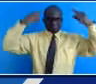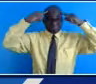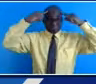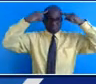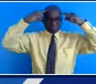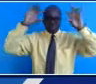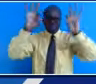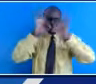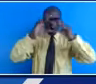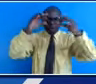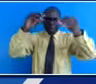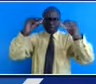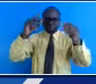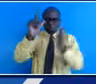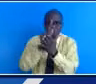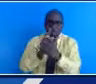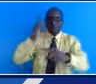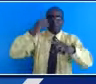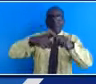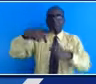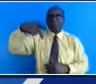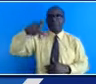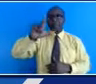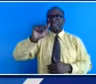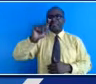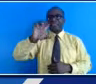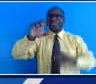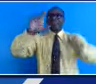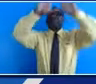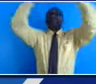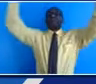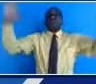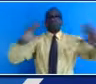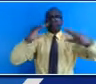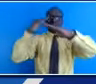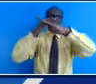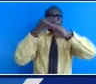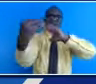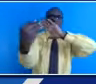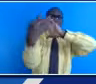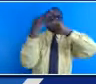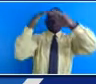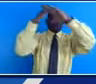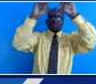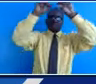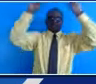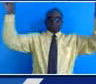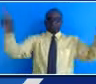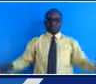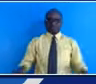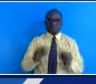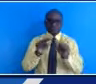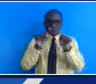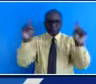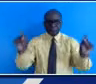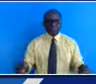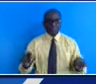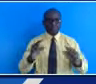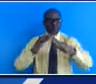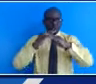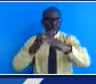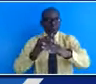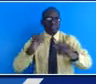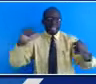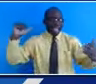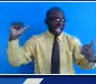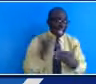kids to use. And our classes that we run had been running are going to be on hold for a little while